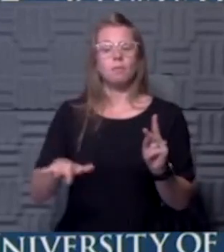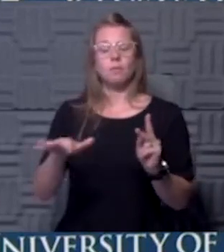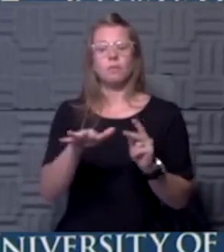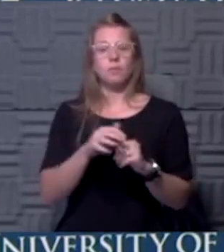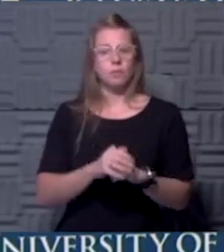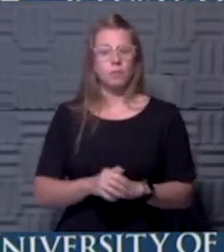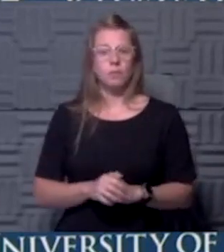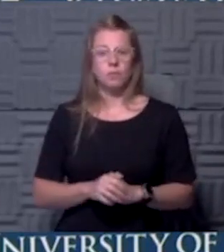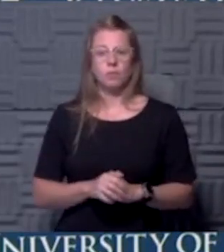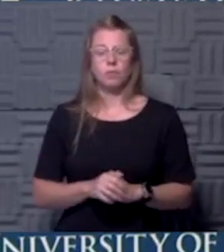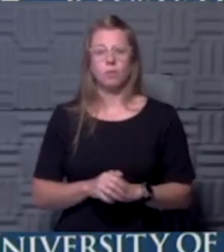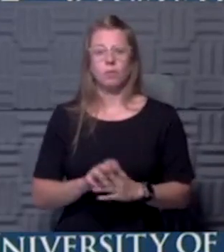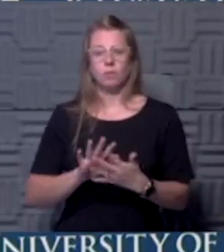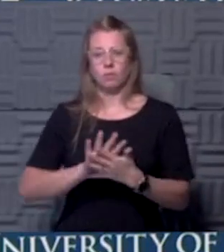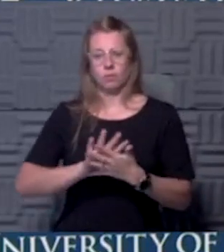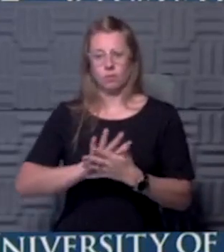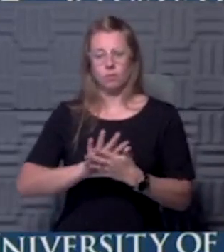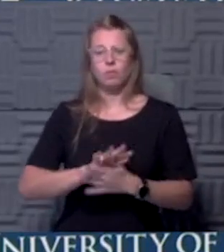come